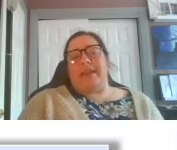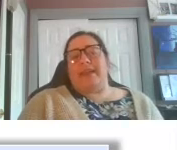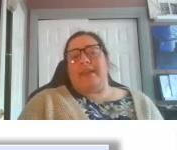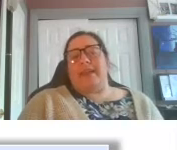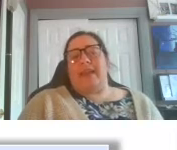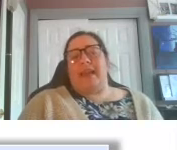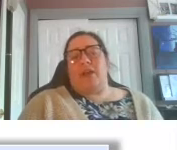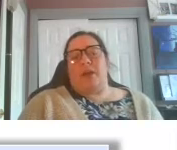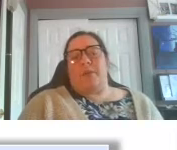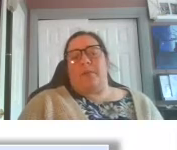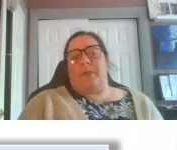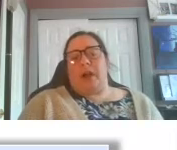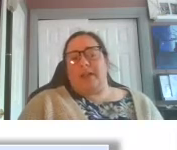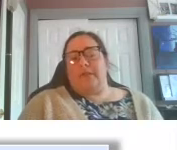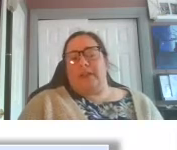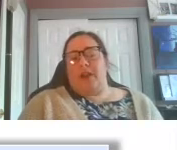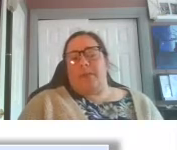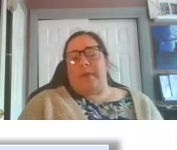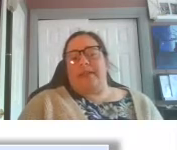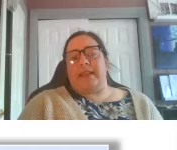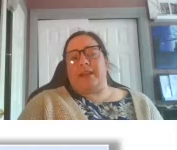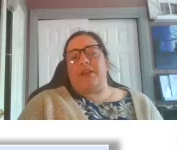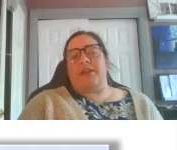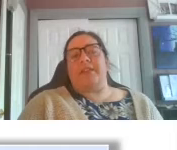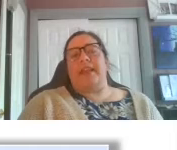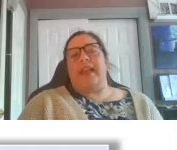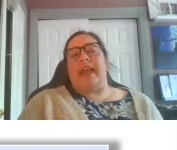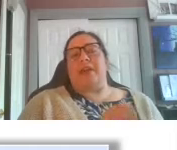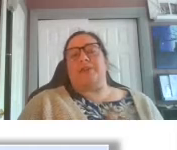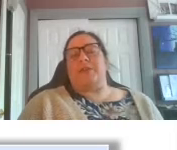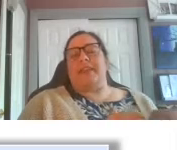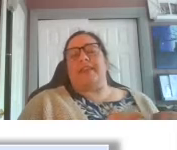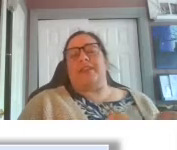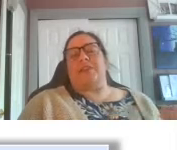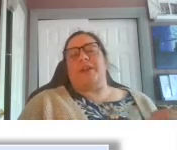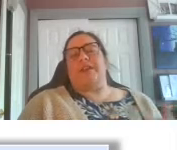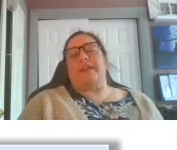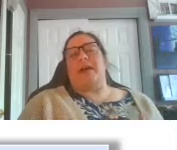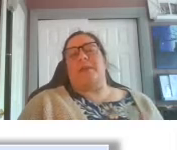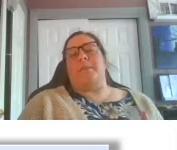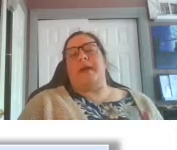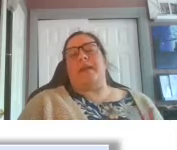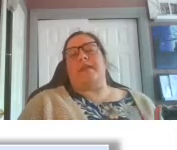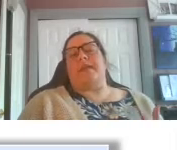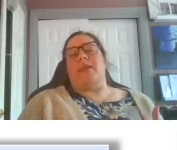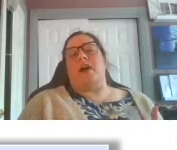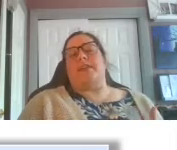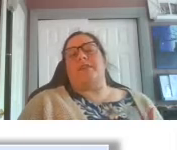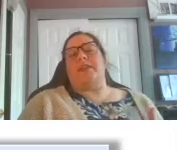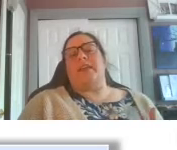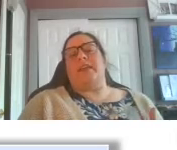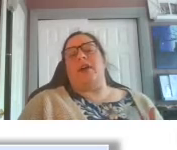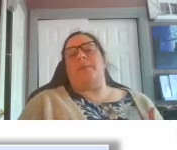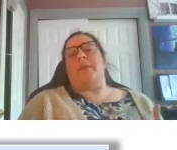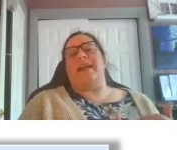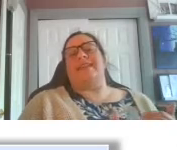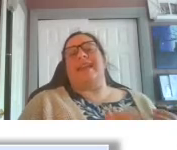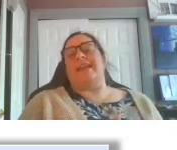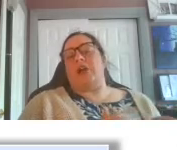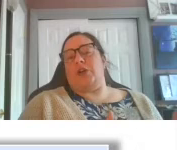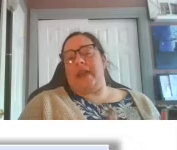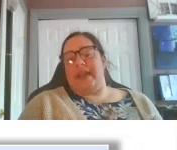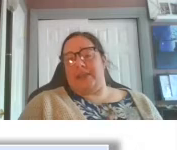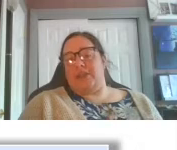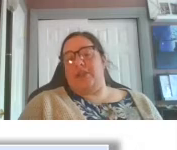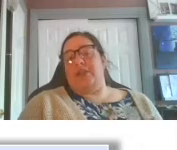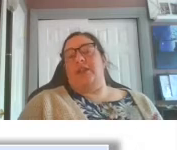Increased medically and cognitively compromised elders. And I also feel like they're starting to become medically and cognitively compromised